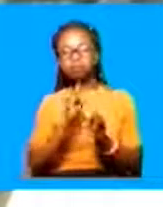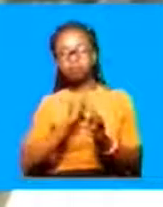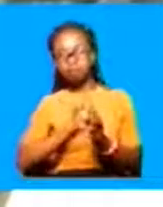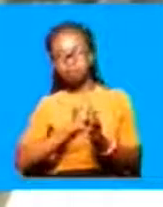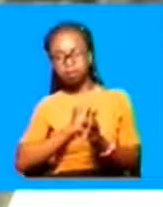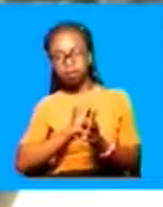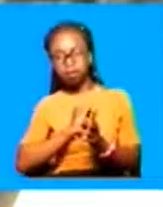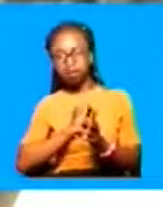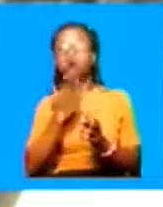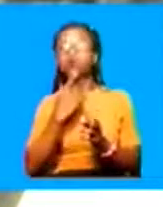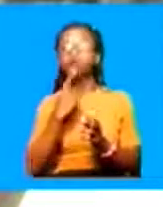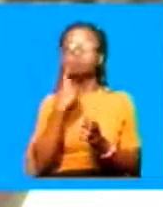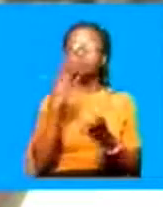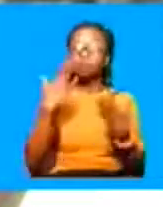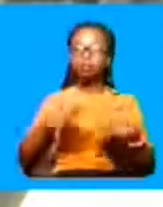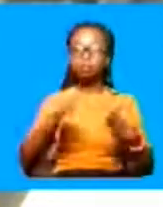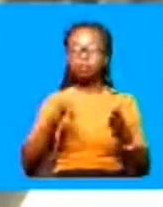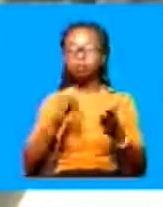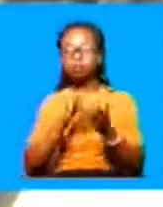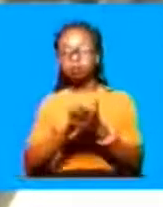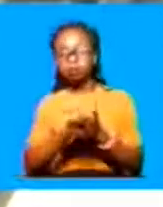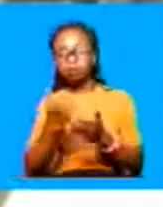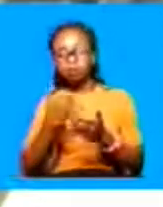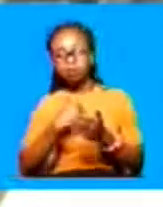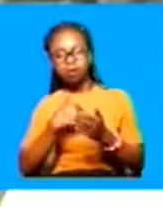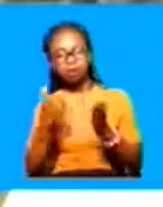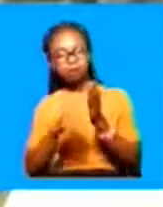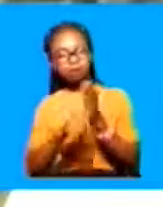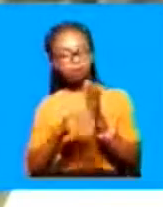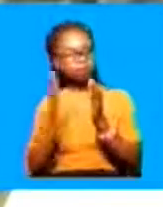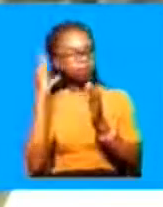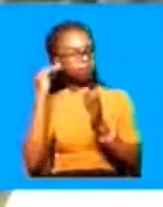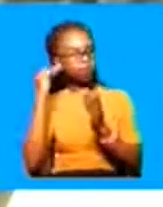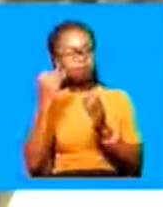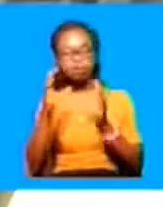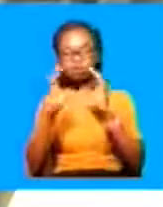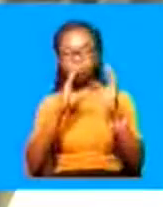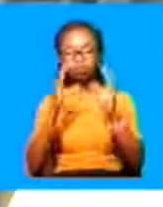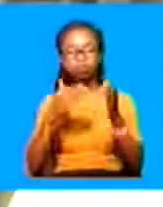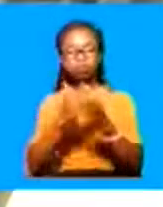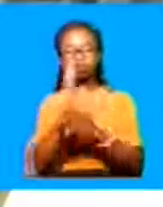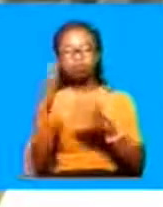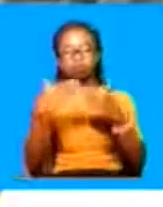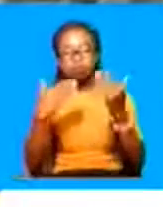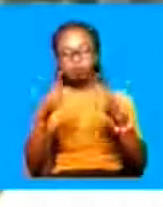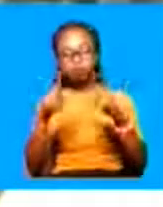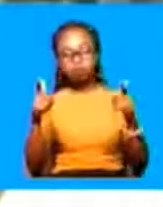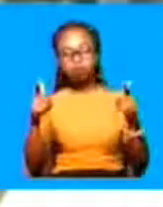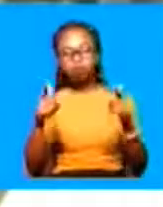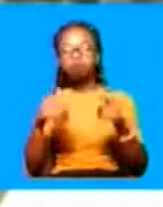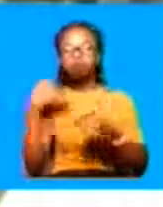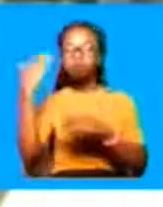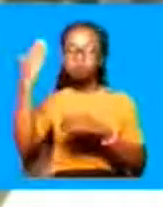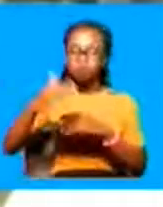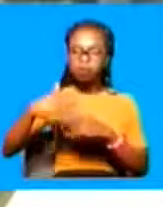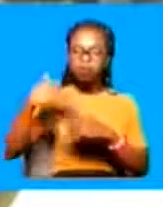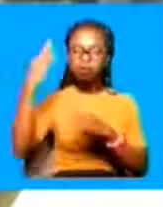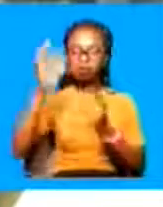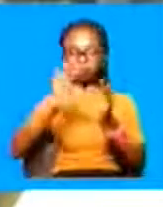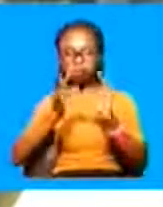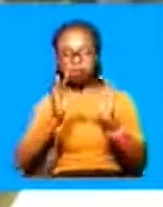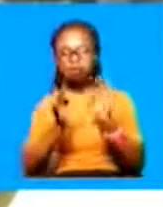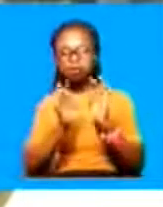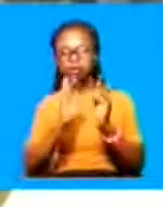sure that I tell people that Wanda has hearing loss and therefore we communicate through sign language. So I will always interpret